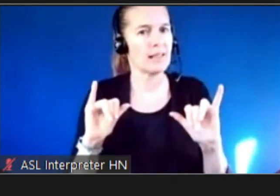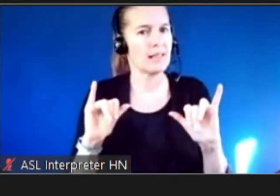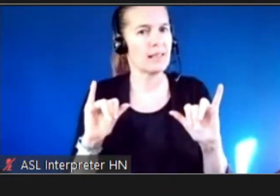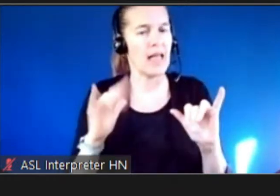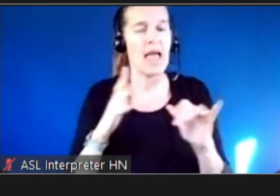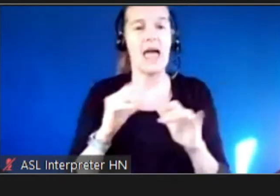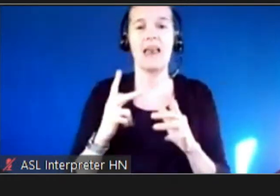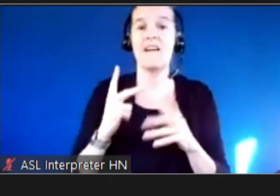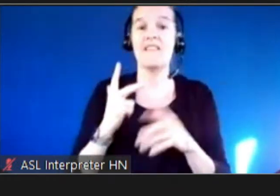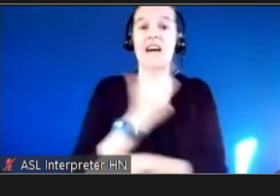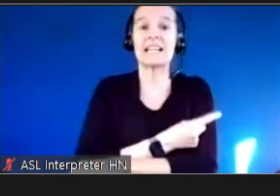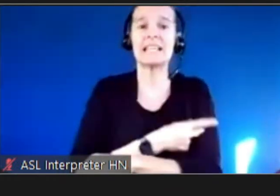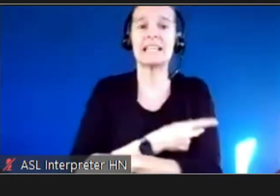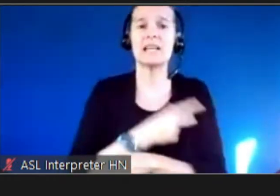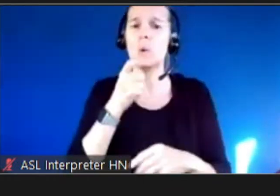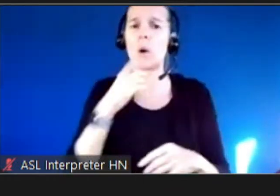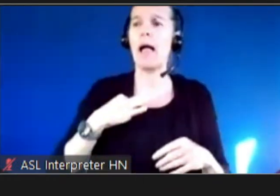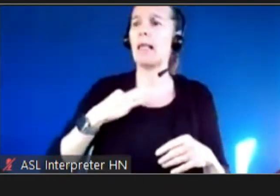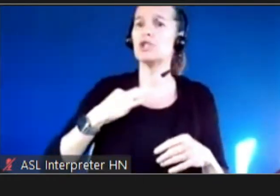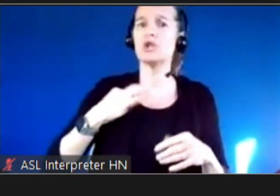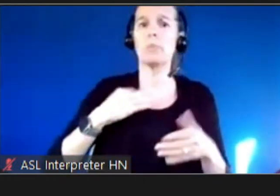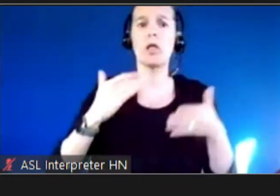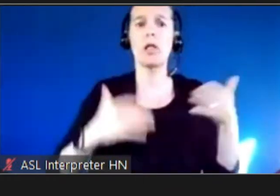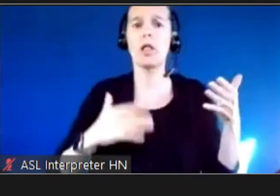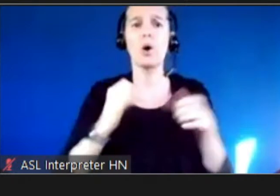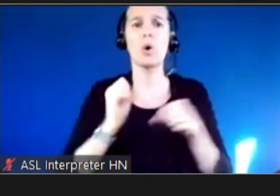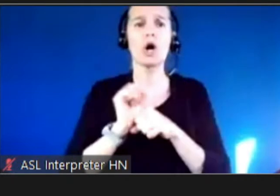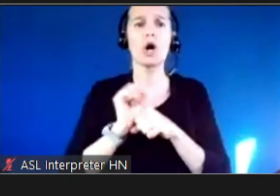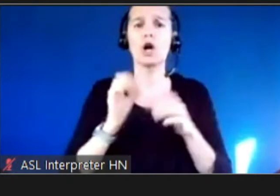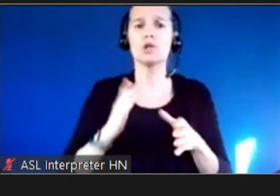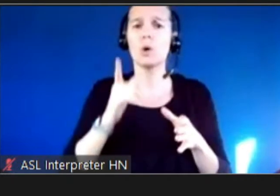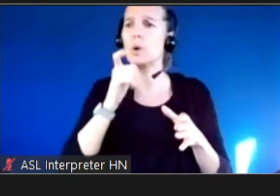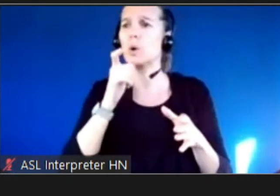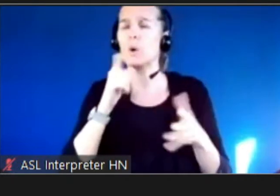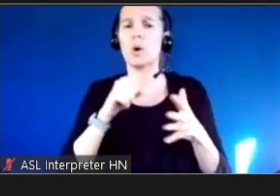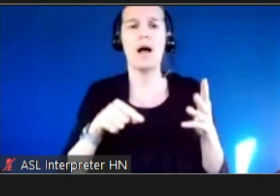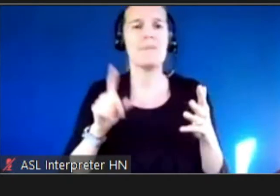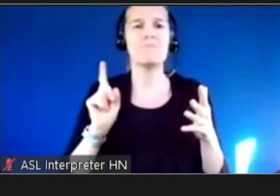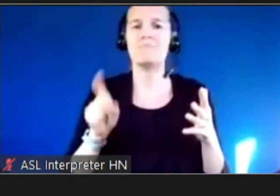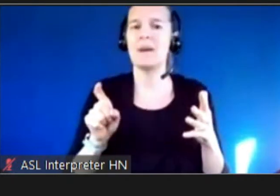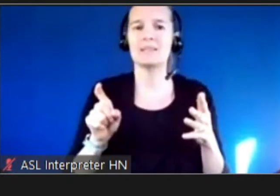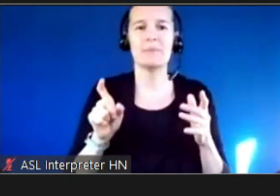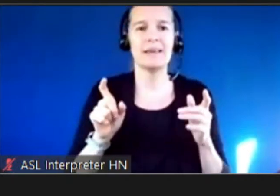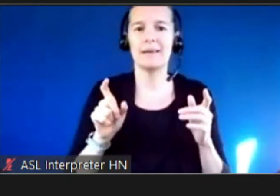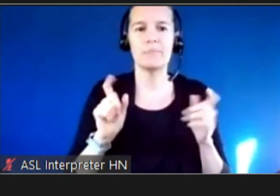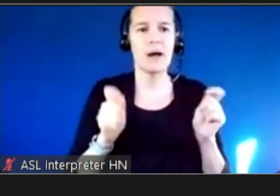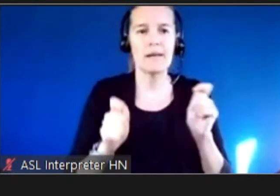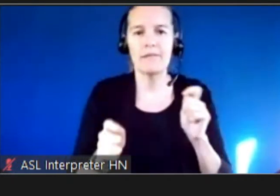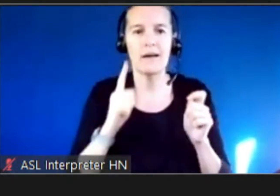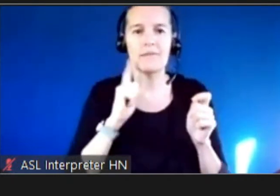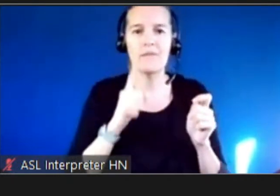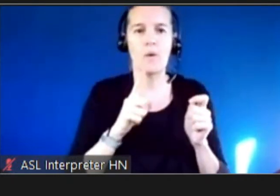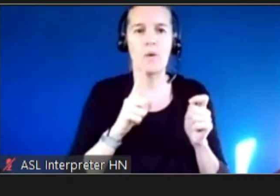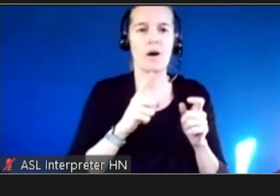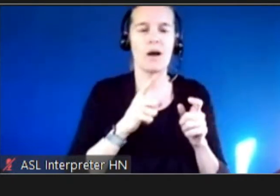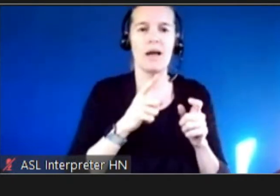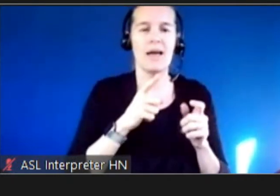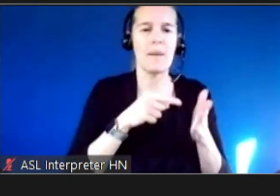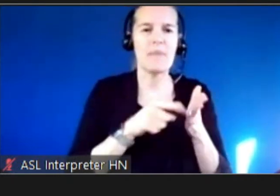eligibility language for workers needs to be modified from pay stub to employer ID, pay stub, or a letter